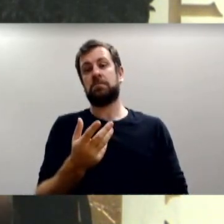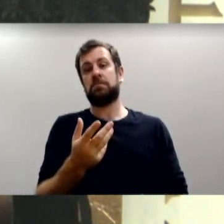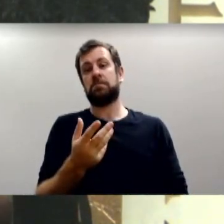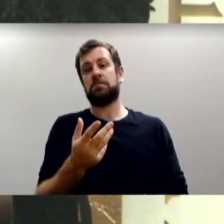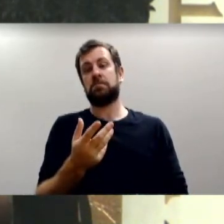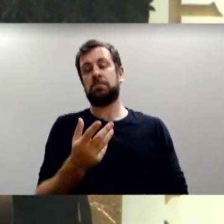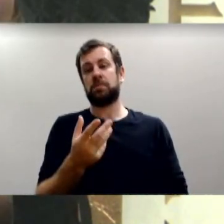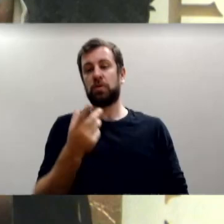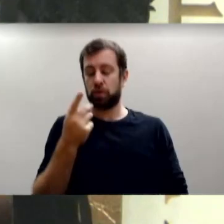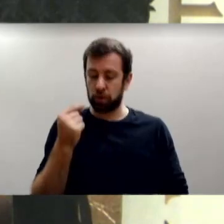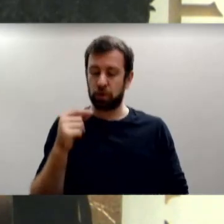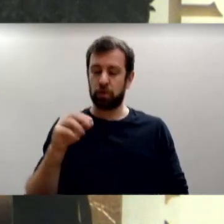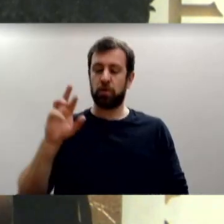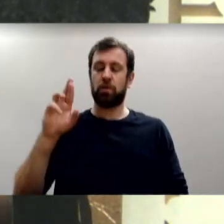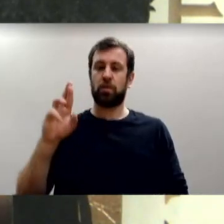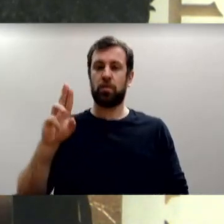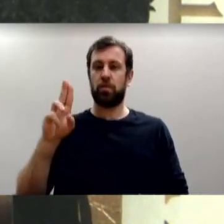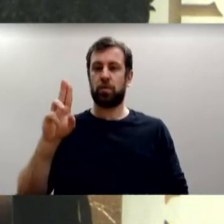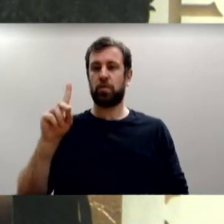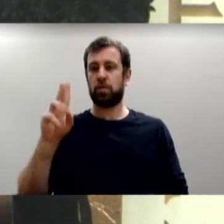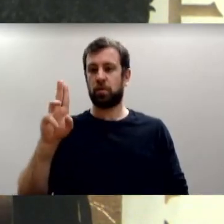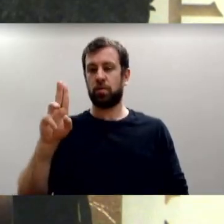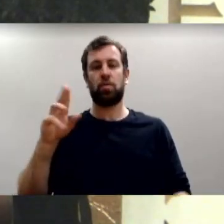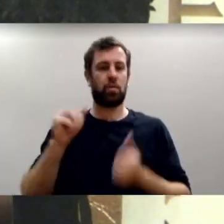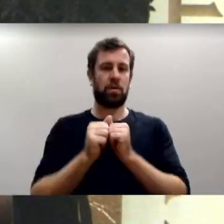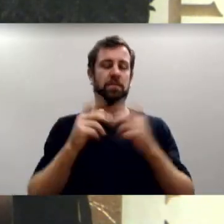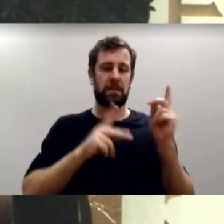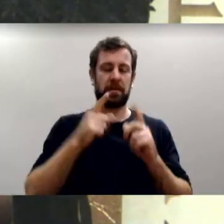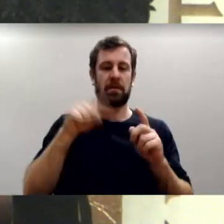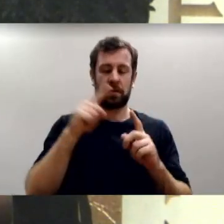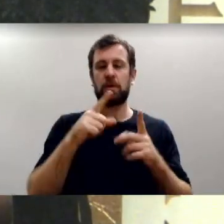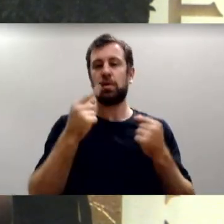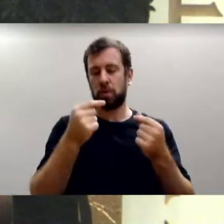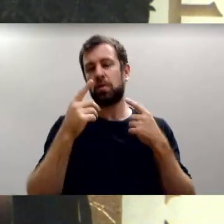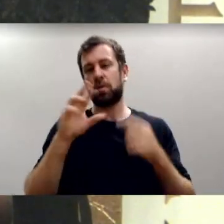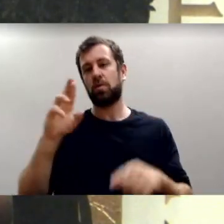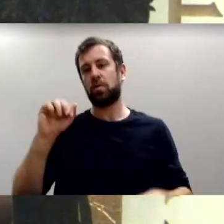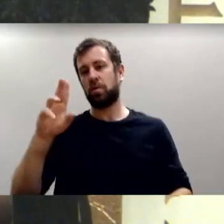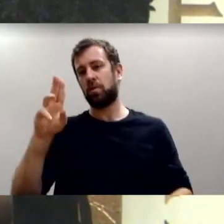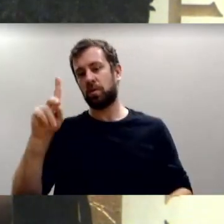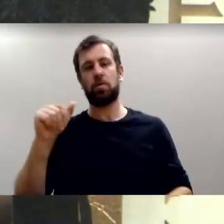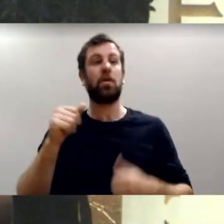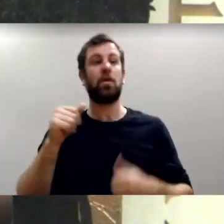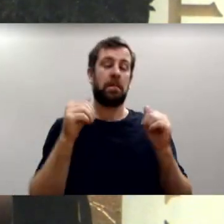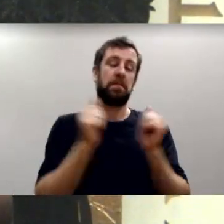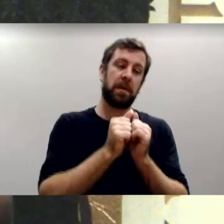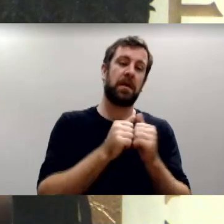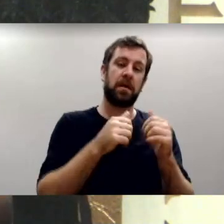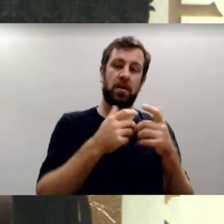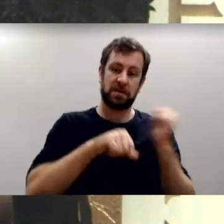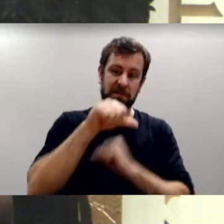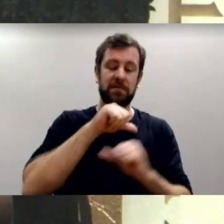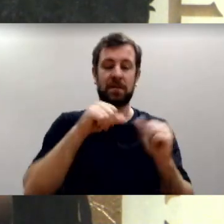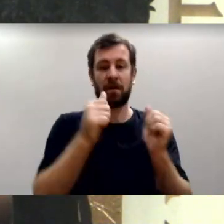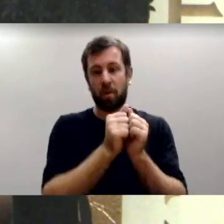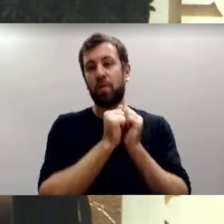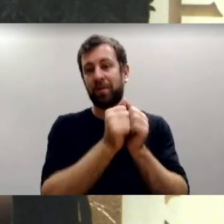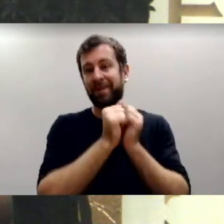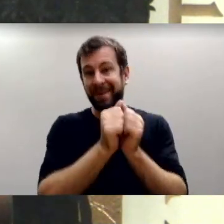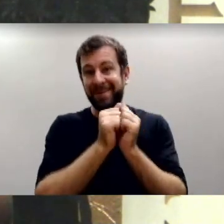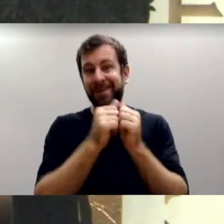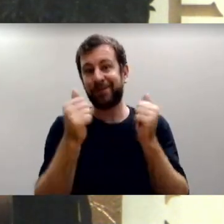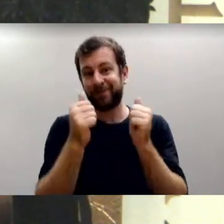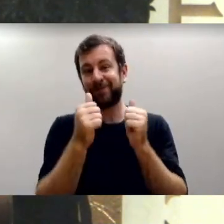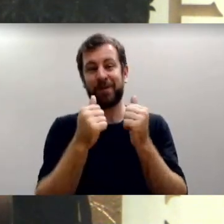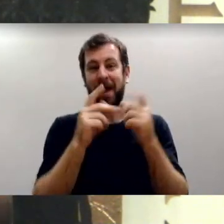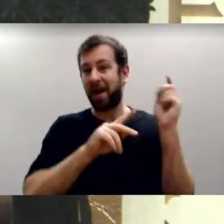do ruku with those who do ruku. Be with those who do sajda. But how do you do ruku? What